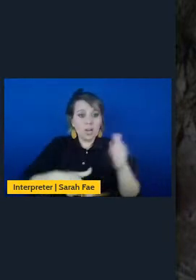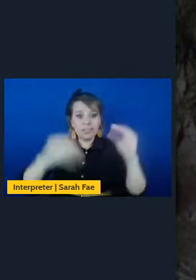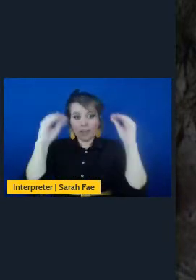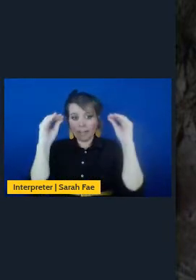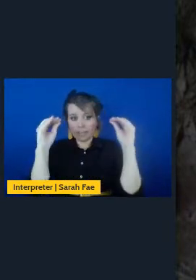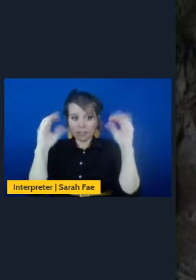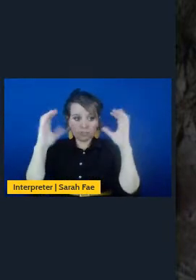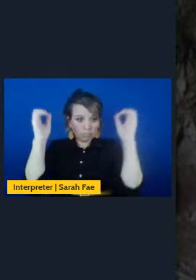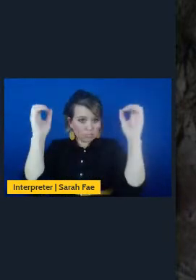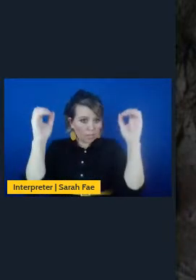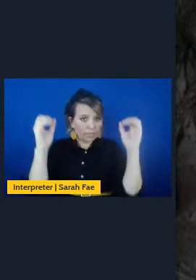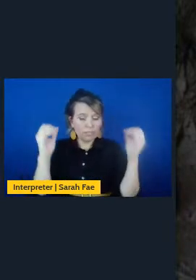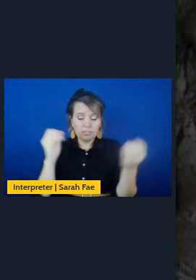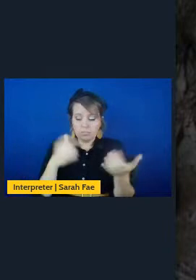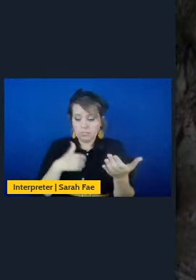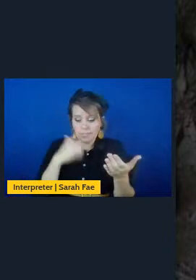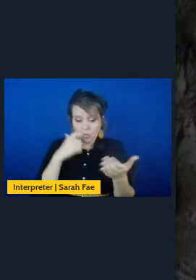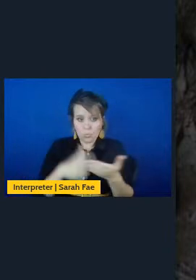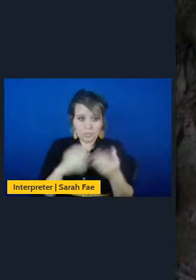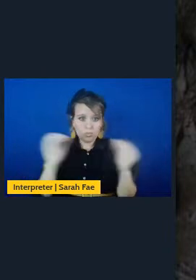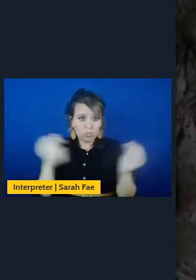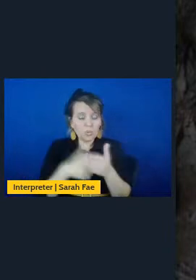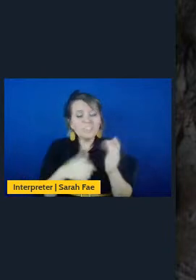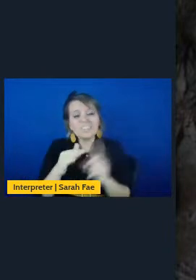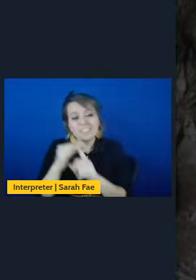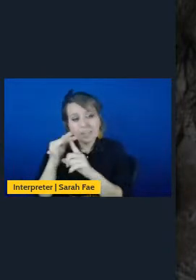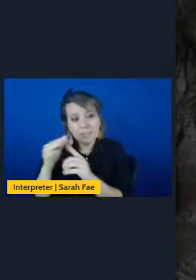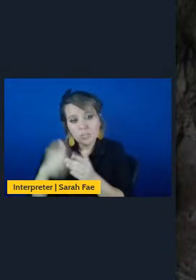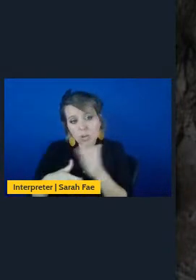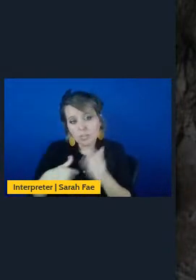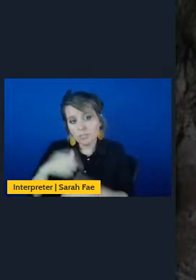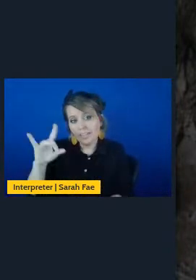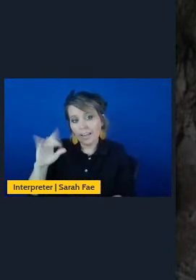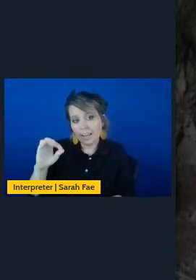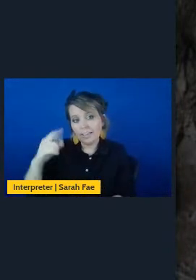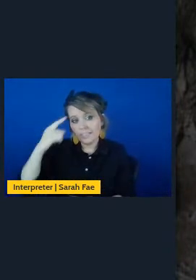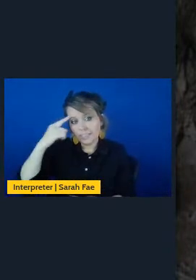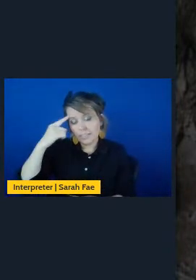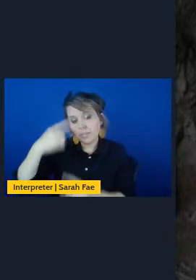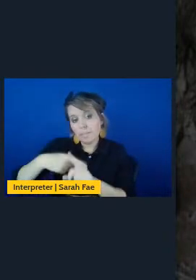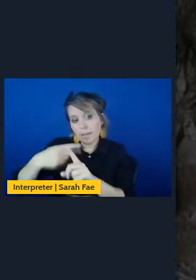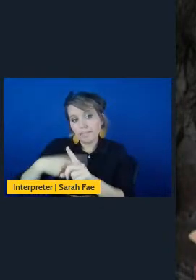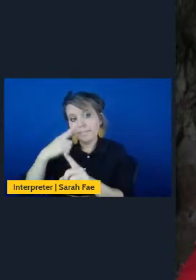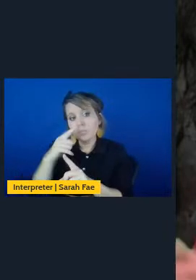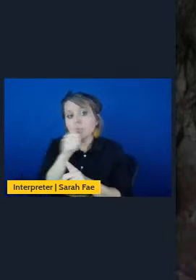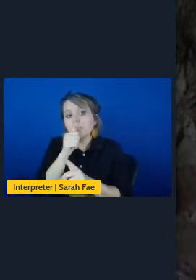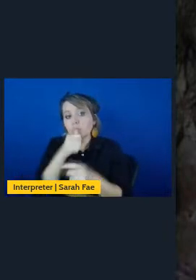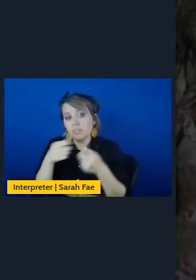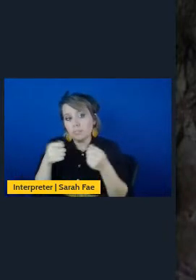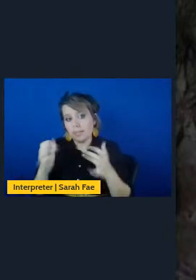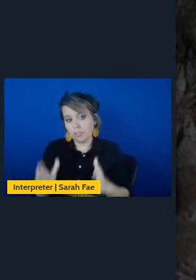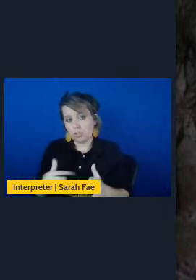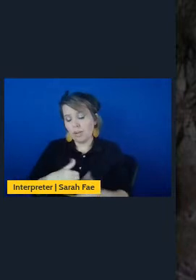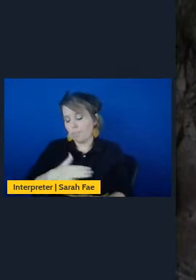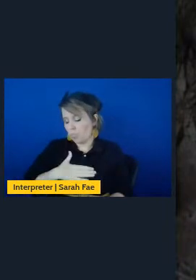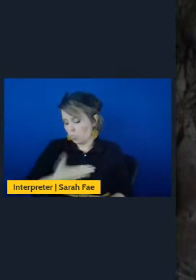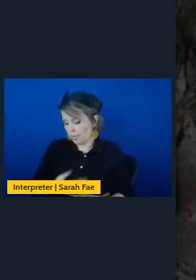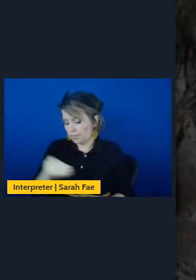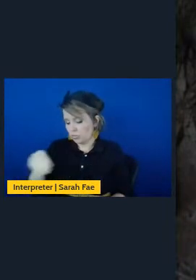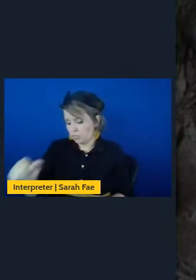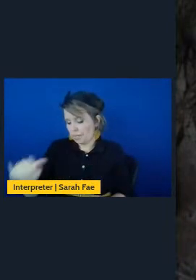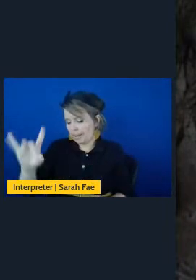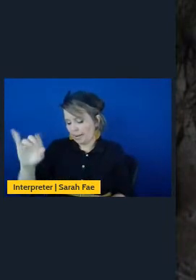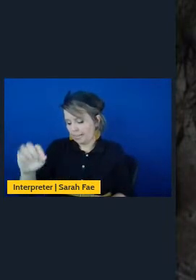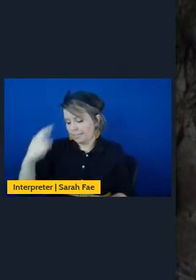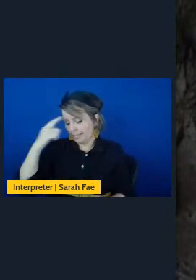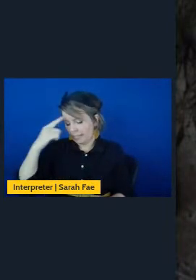that I have ever noticed, except that it does cost me 80 cents a month in Secrets Manager. I'm willing to pay that once,